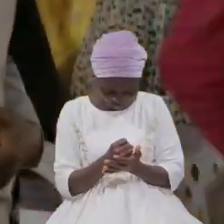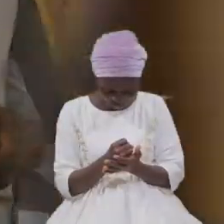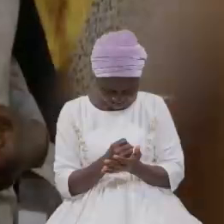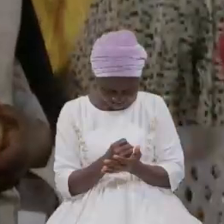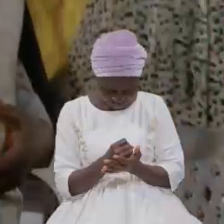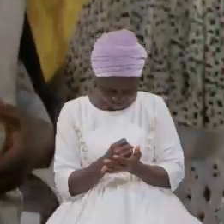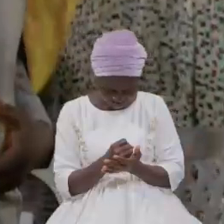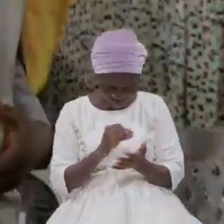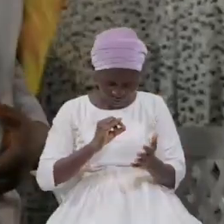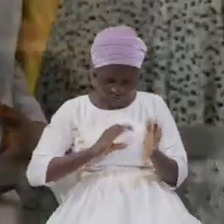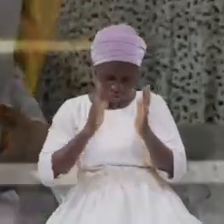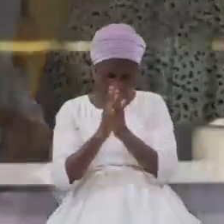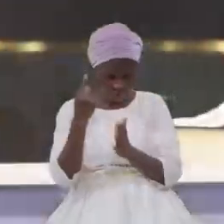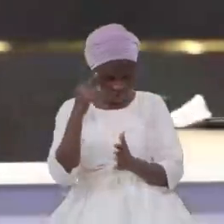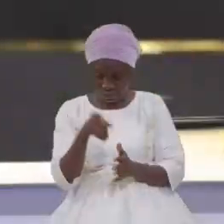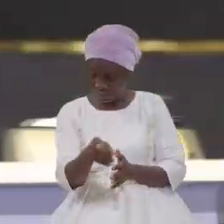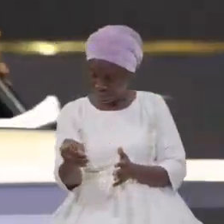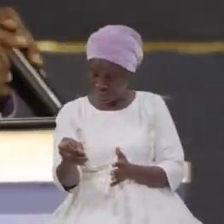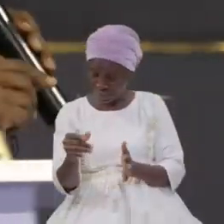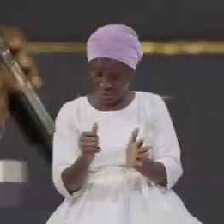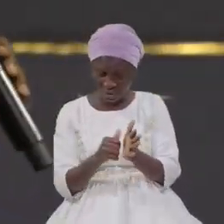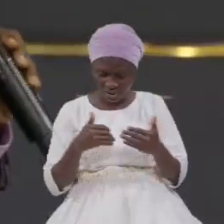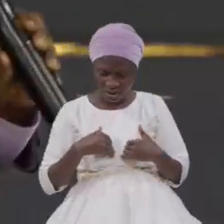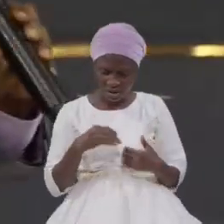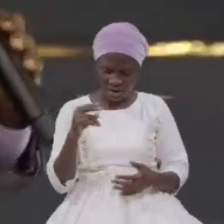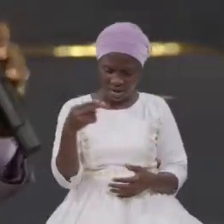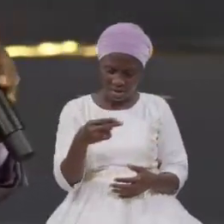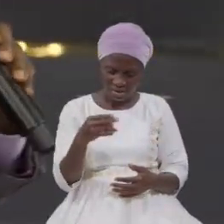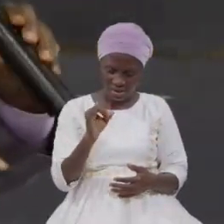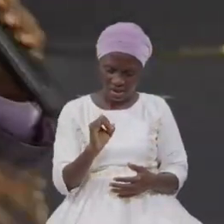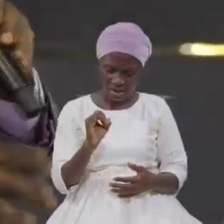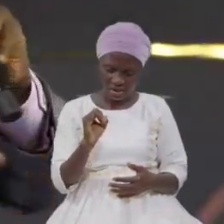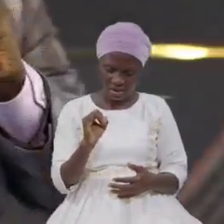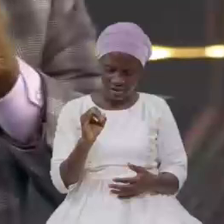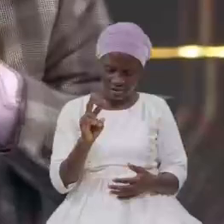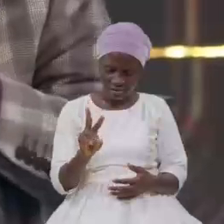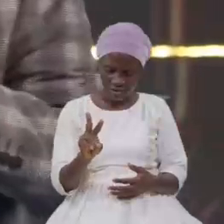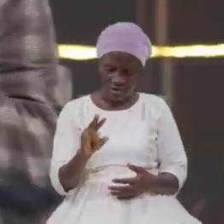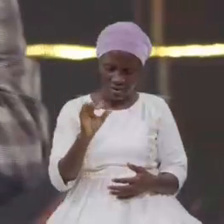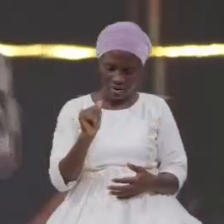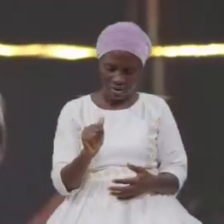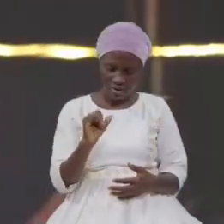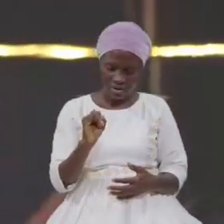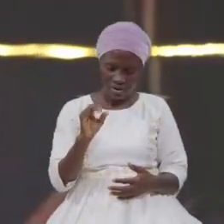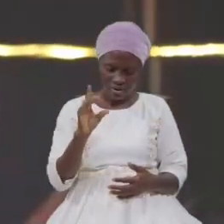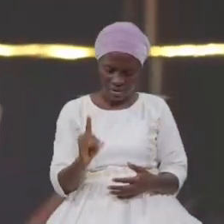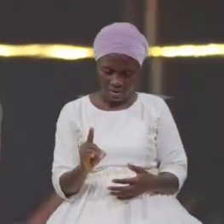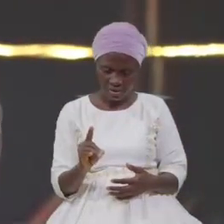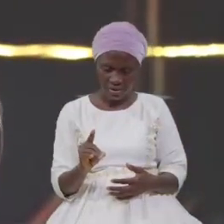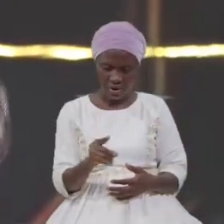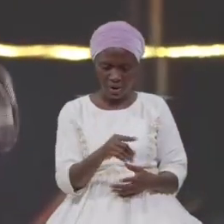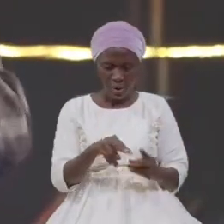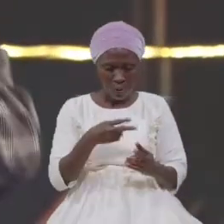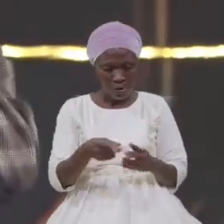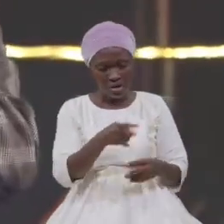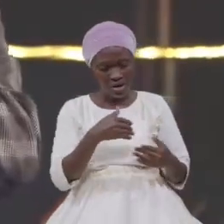I pray for those who have HIV AIDS, or they have venereal disease, and